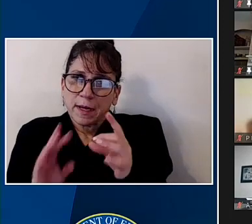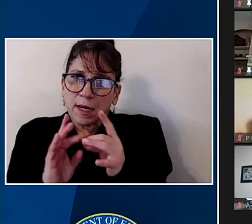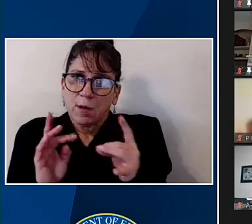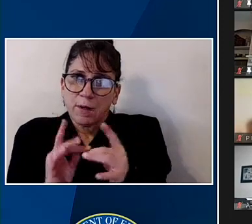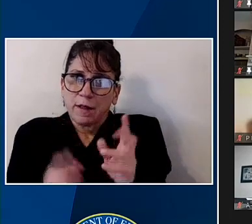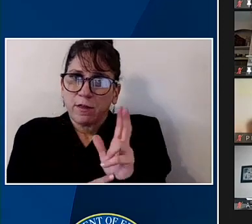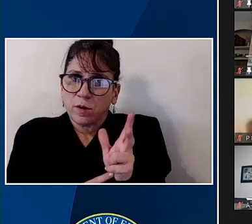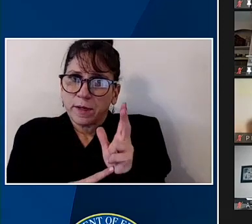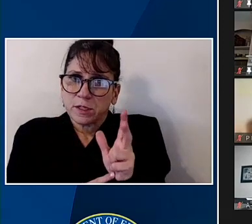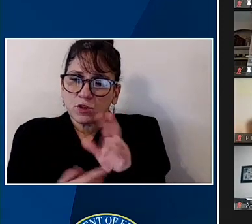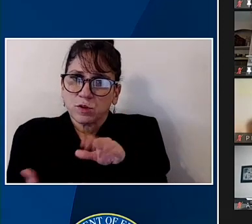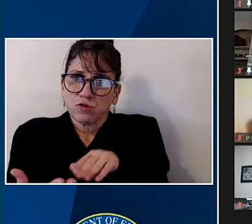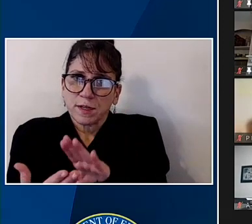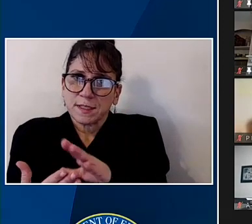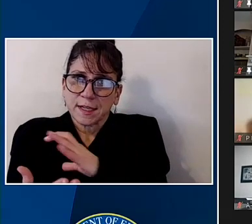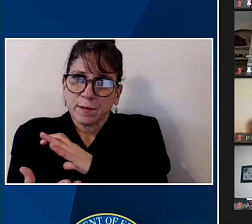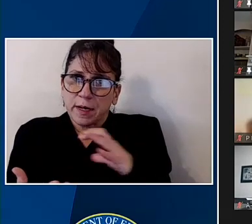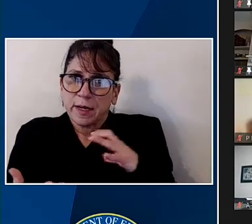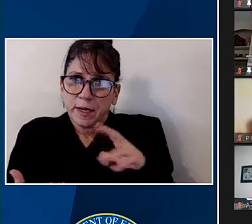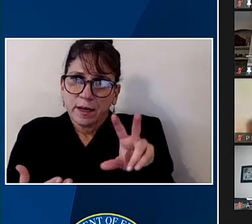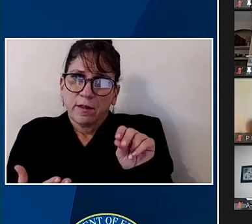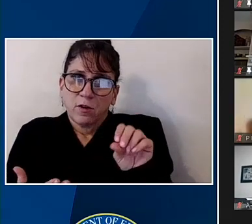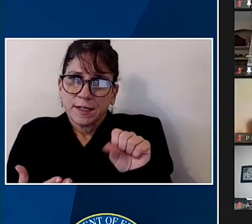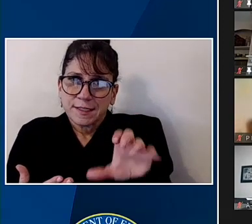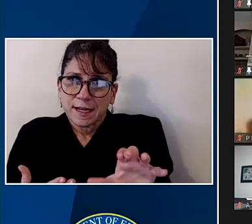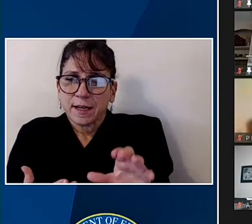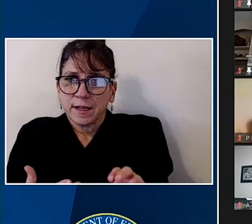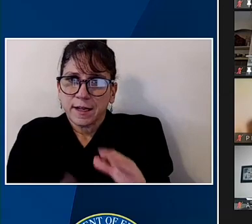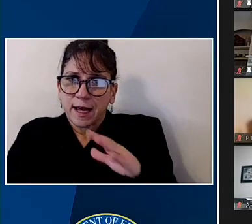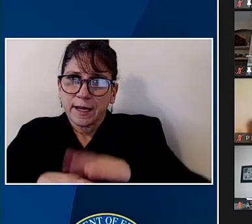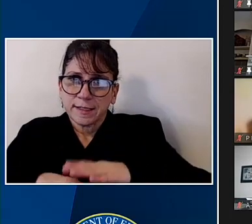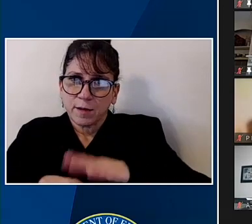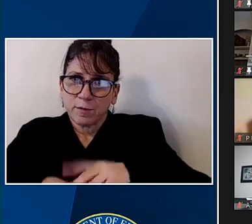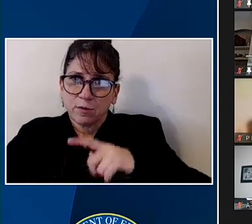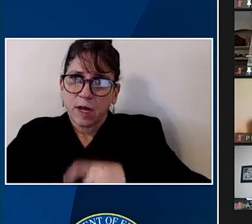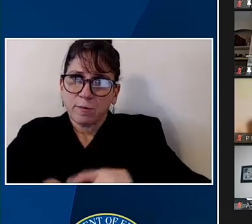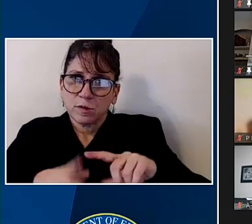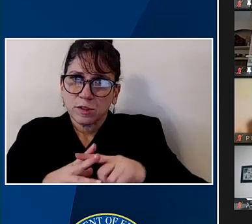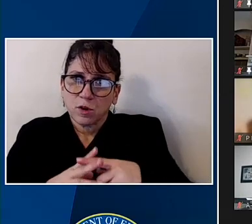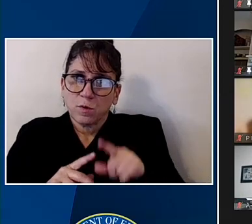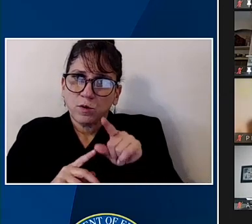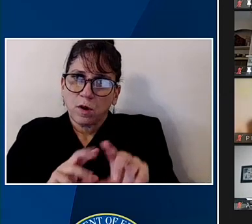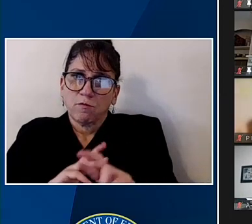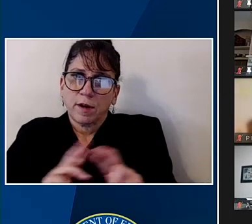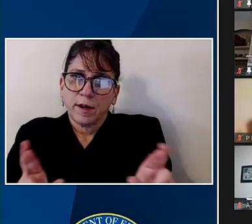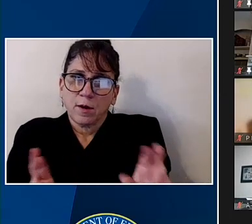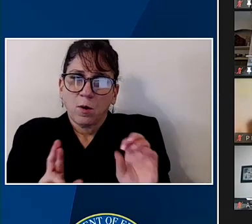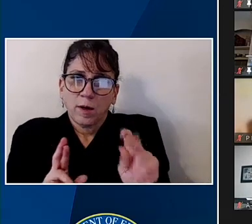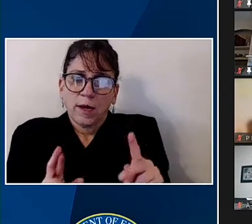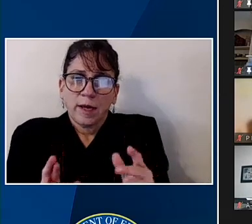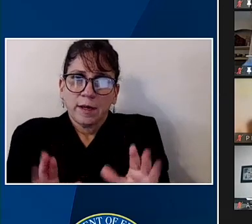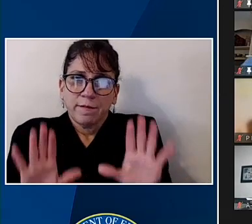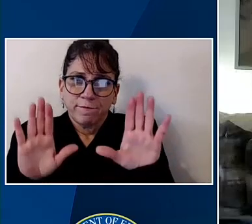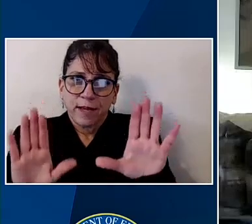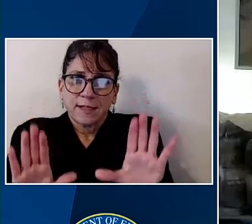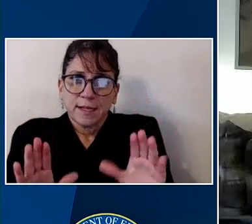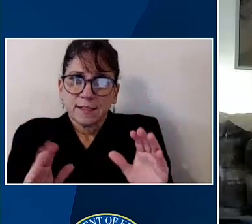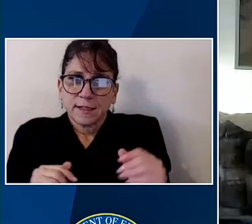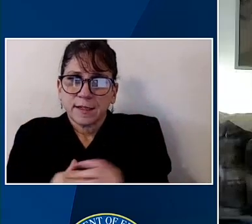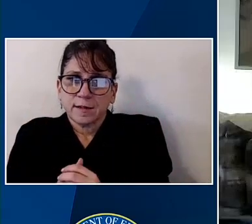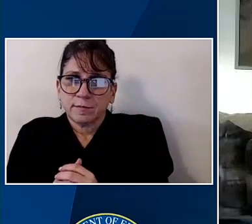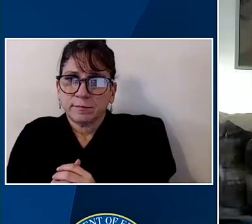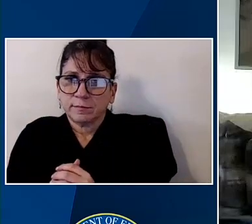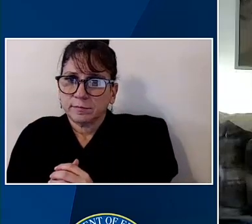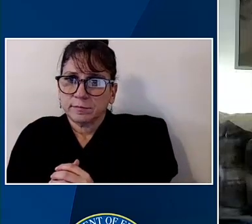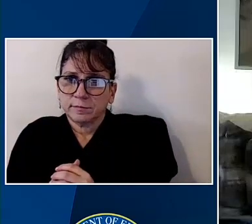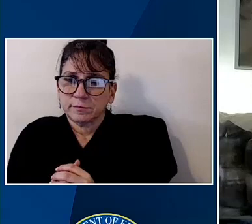address the committee with a 30-second heads up, and your time will begin whenever you're ready. Okay, that's fantastic. I'll go ahead and